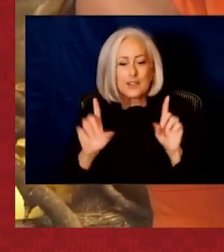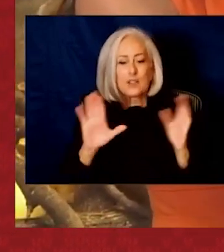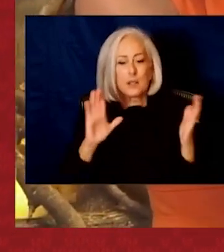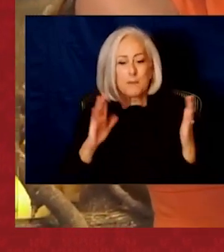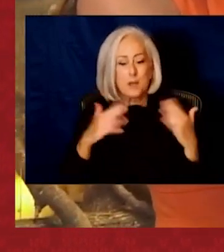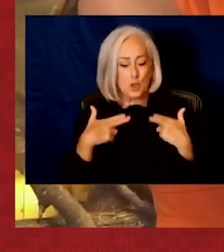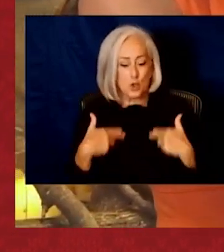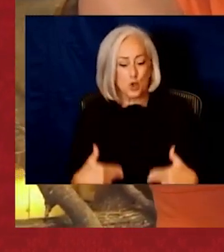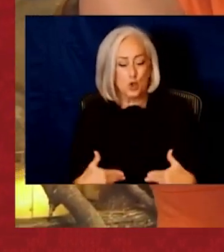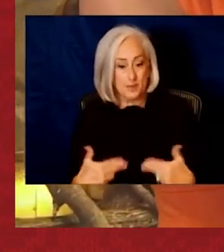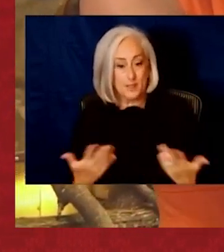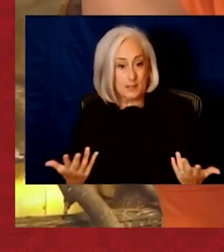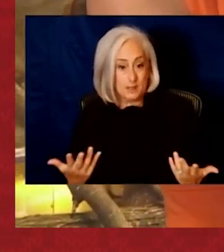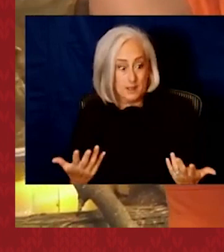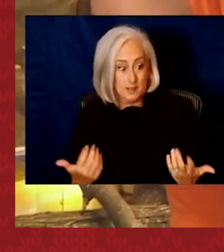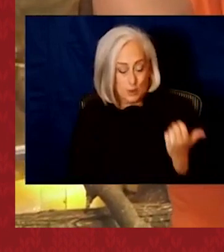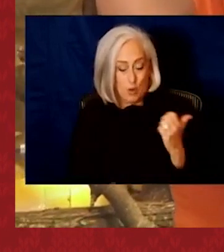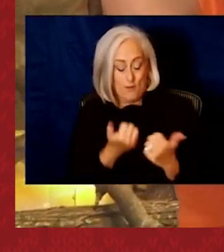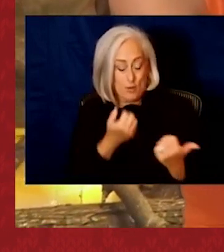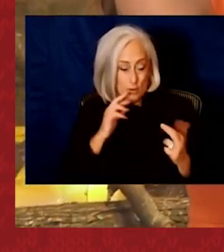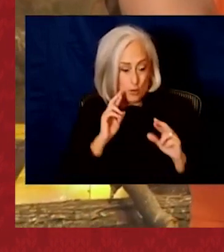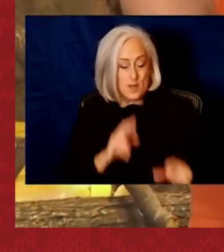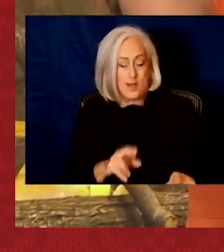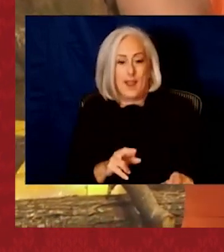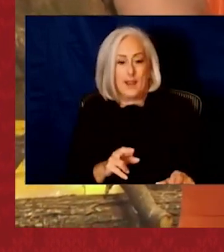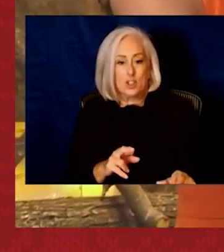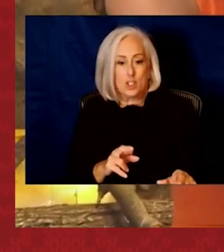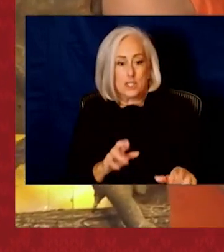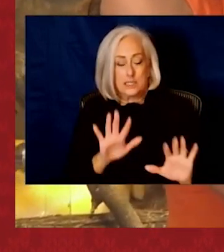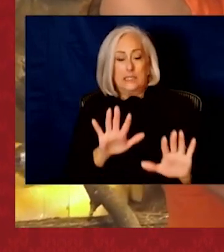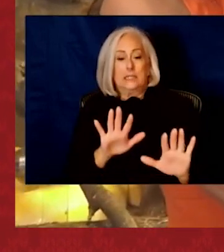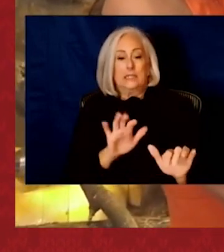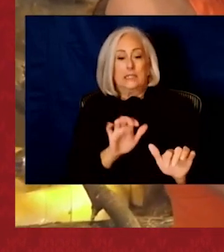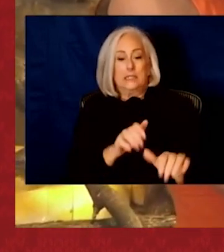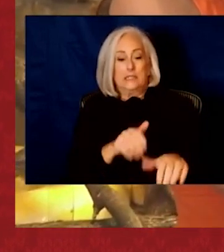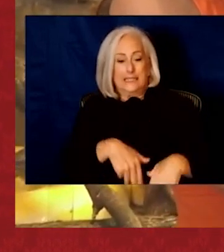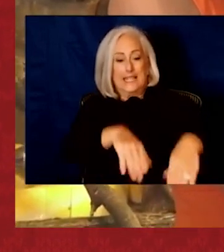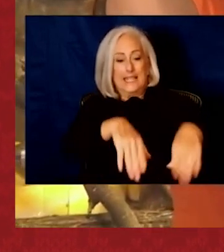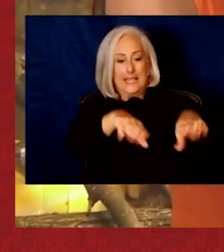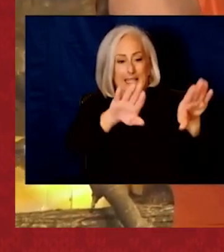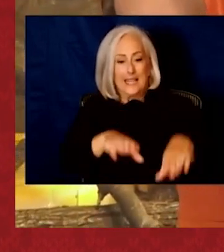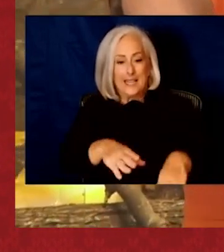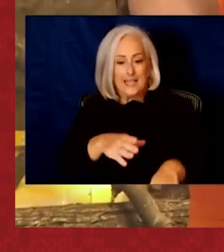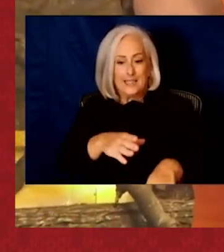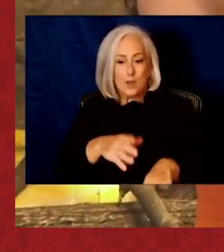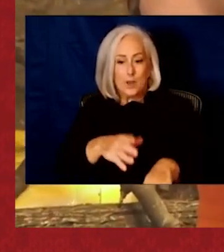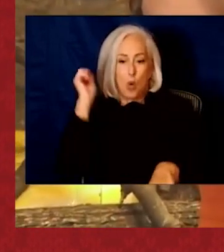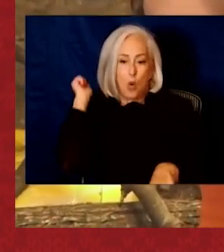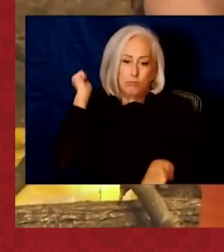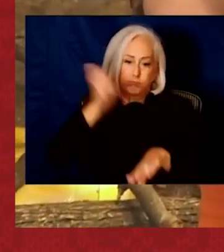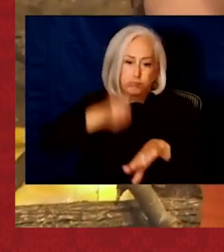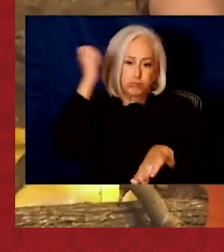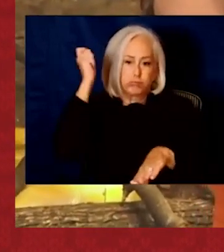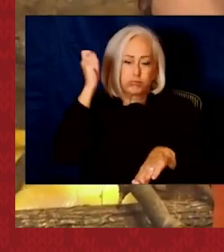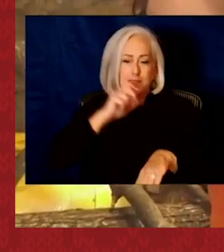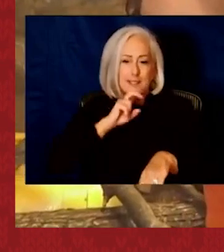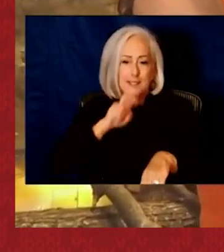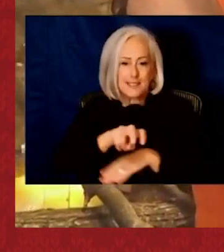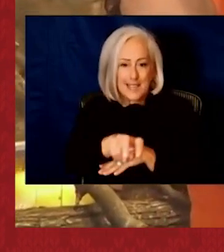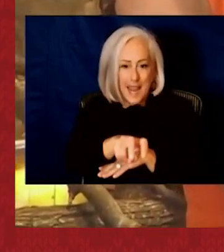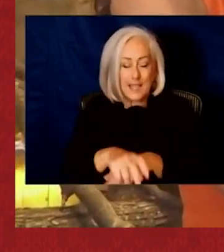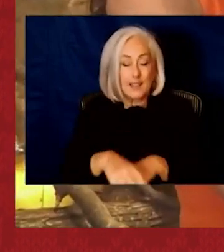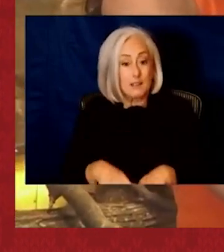first reaction from people is to try to get them off their property or to hit them with a shovel. And chances are, if you have a snake on your